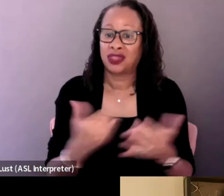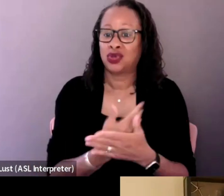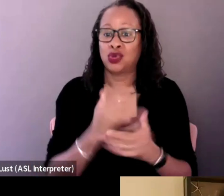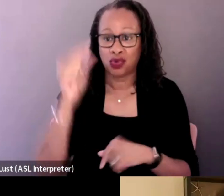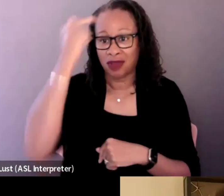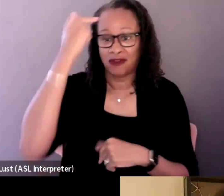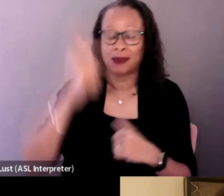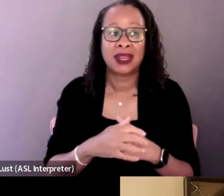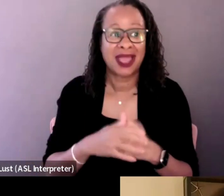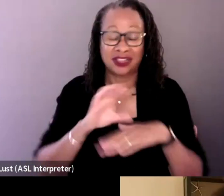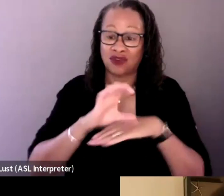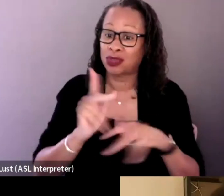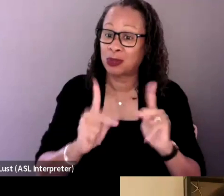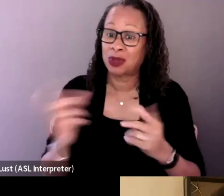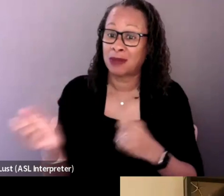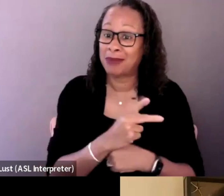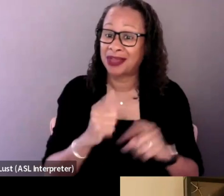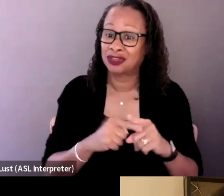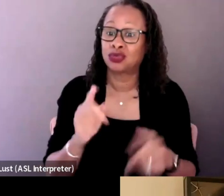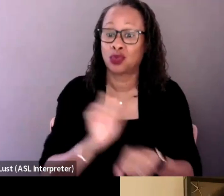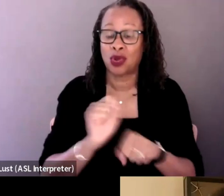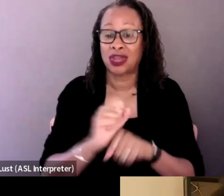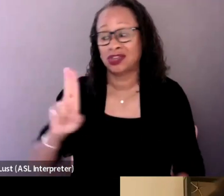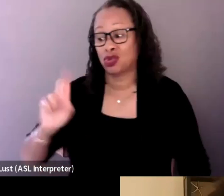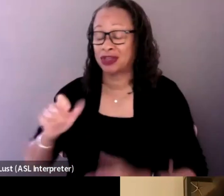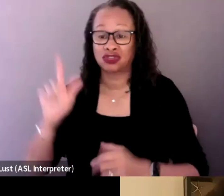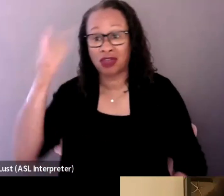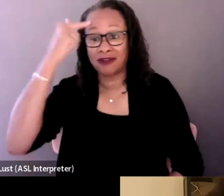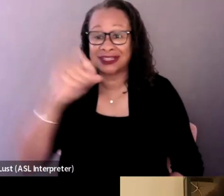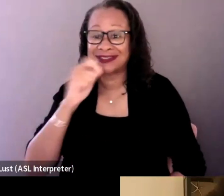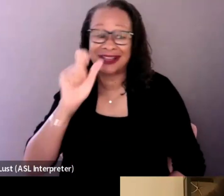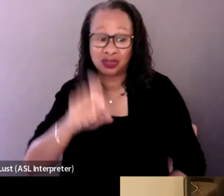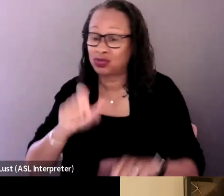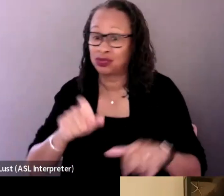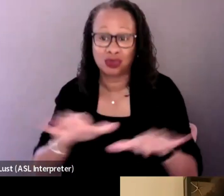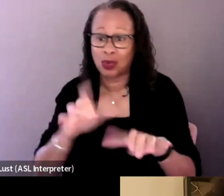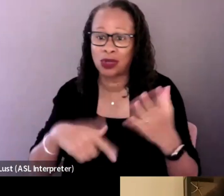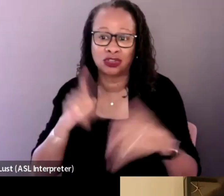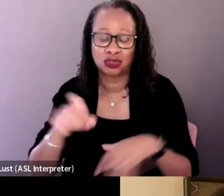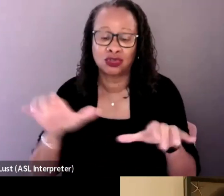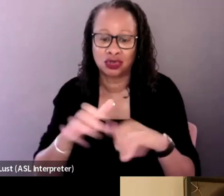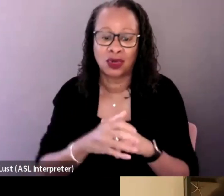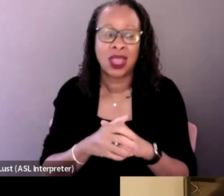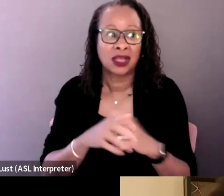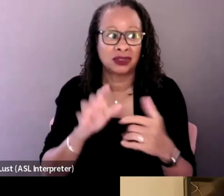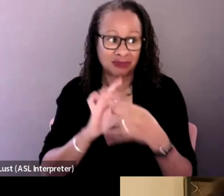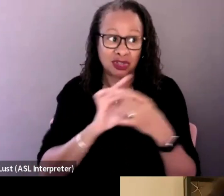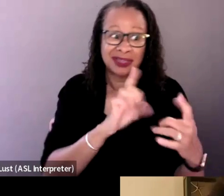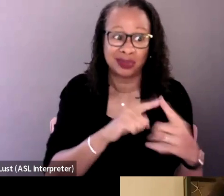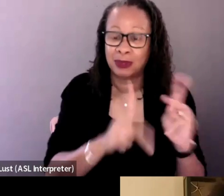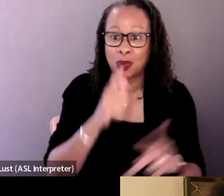hiding somewhere, and the US government is not doing what it is supposed to do in regards to those who they left